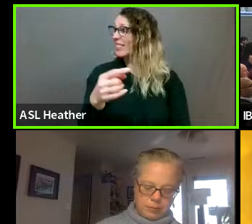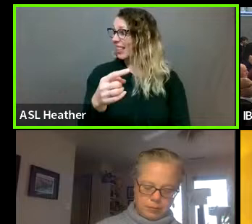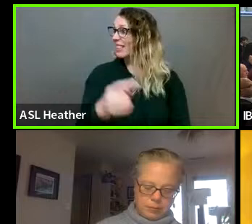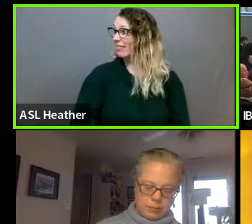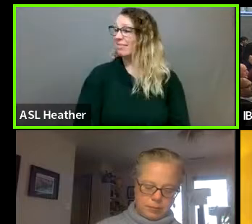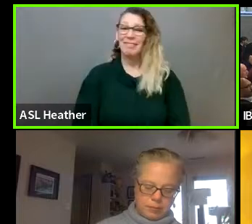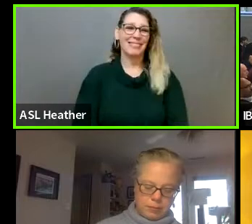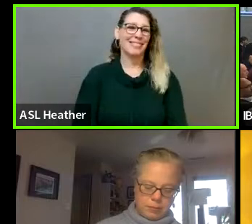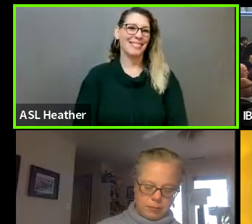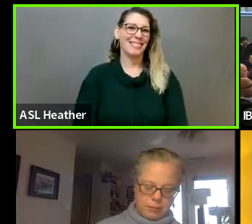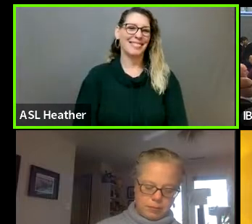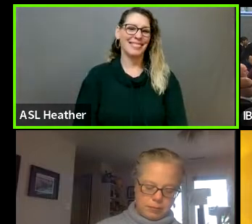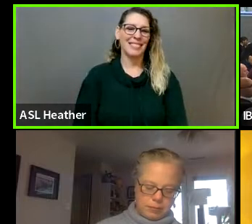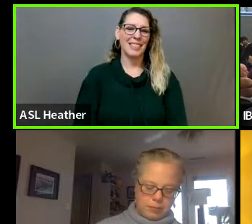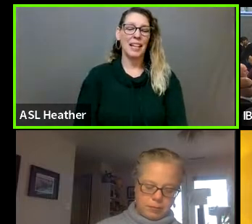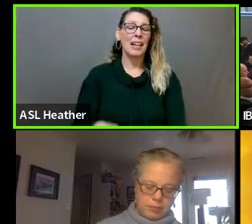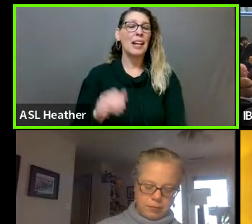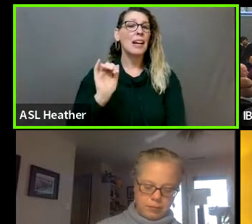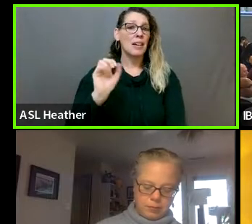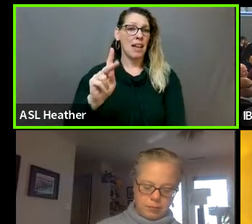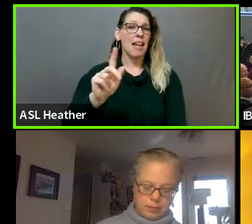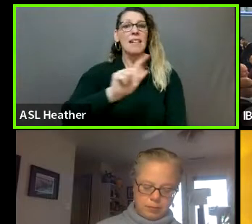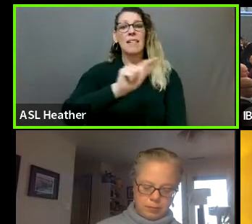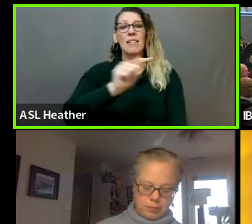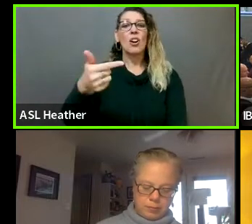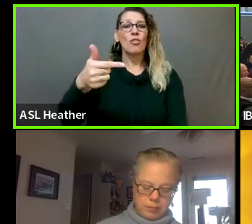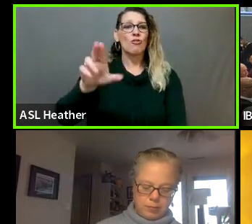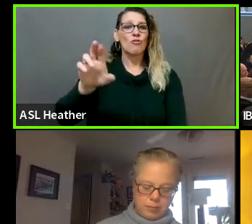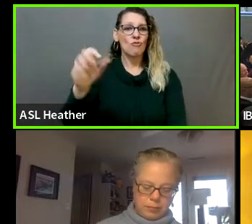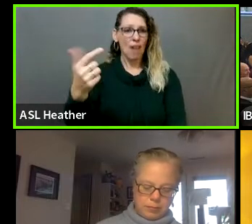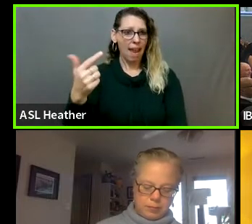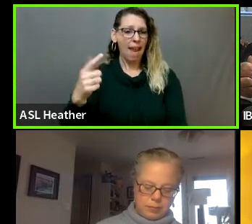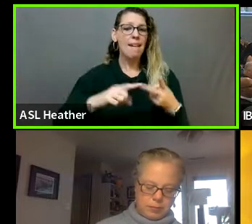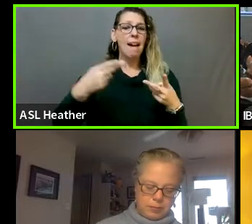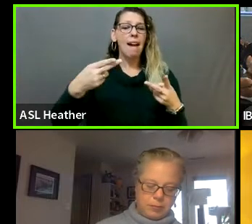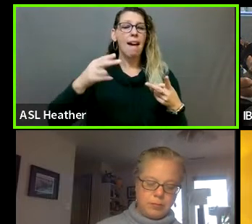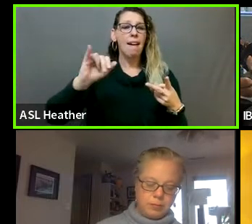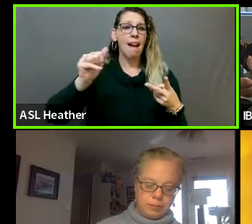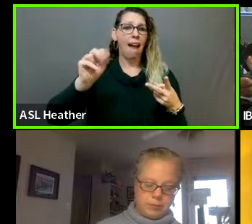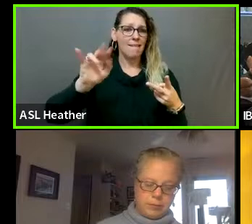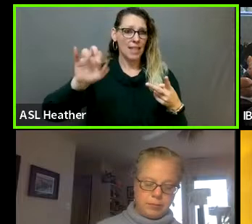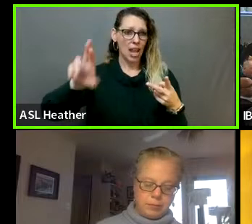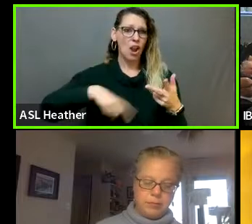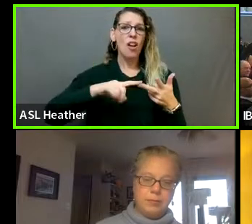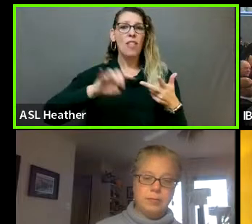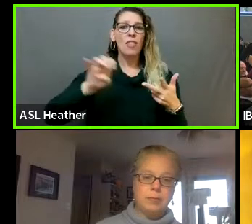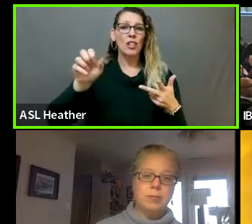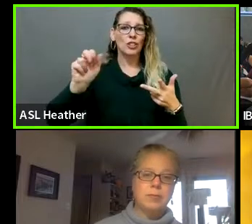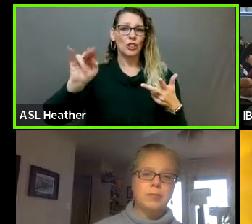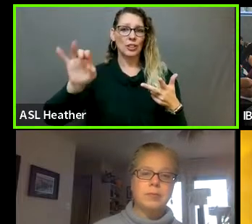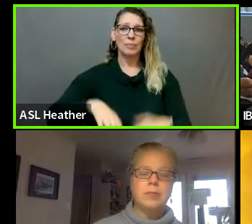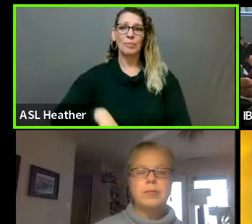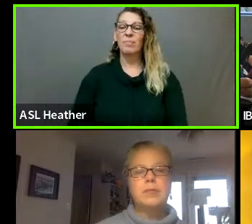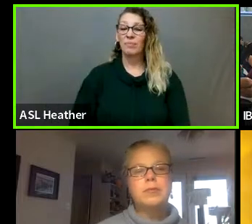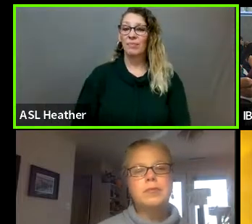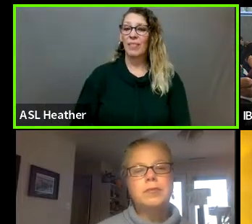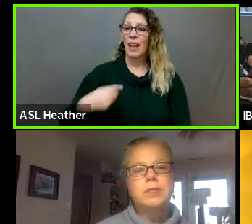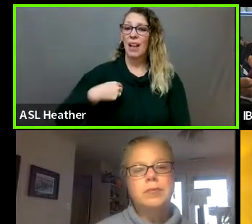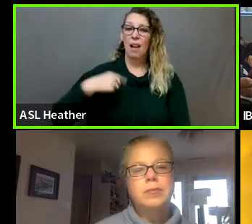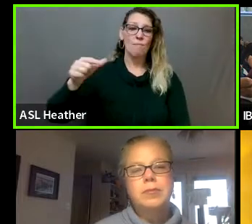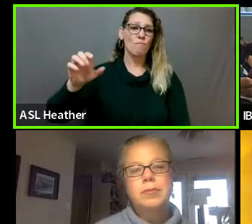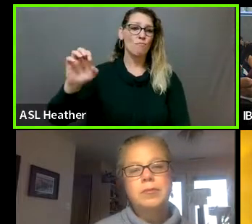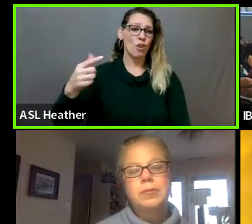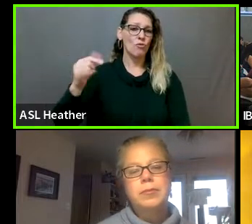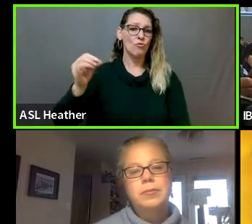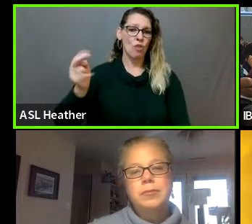Thank you. Let's go to Greg and then Javier and then Jamie. So I'm Greg